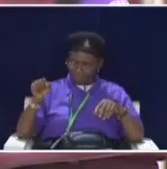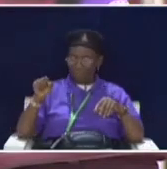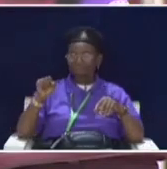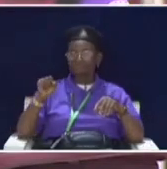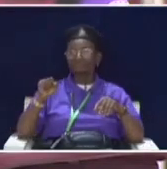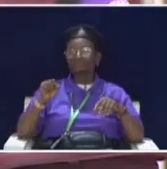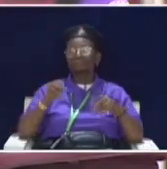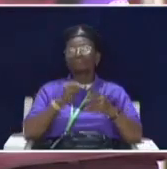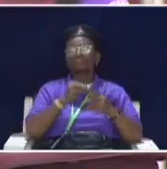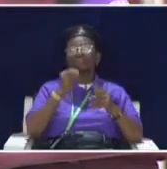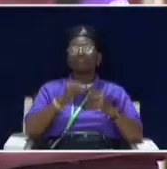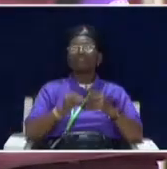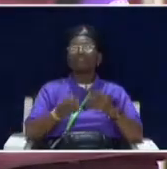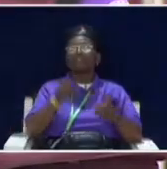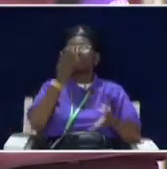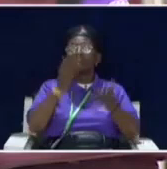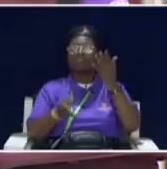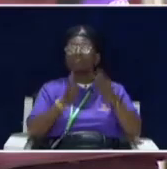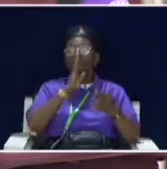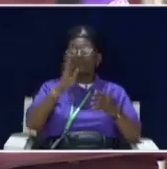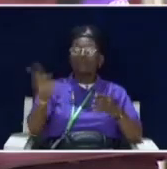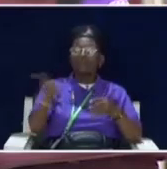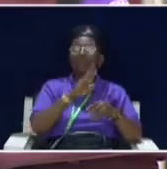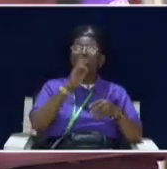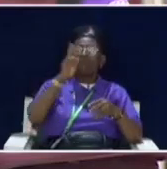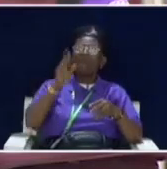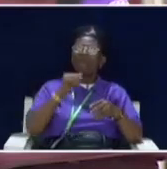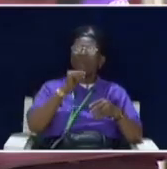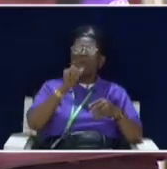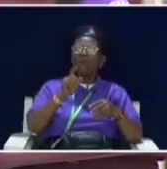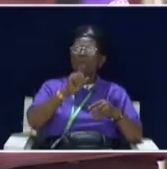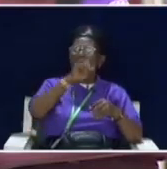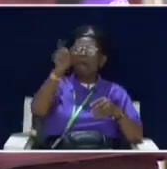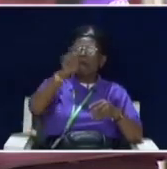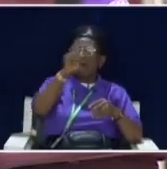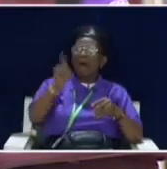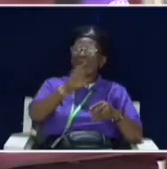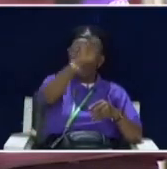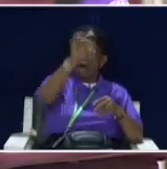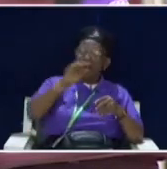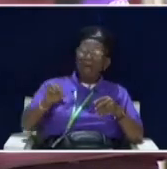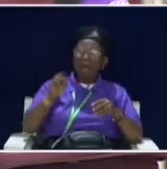maybe you are not 100% on the ground.